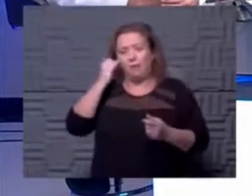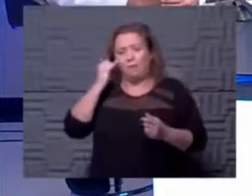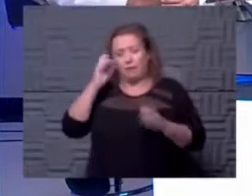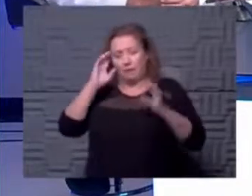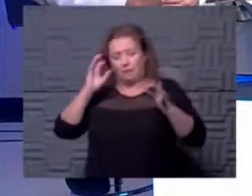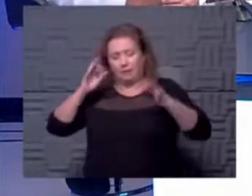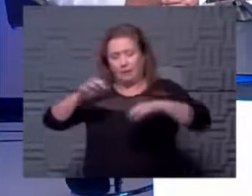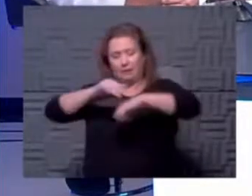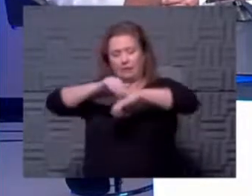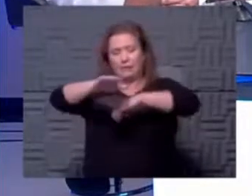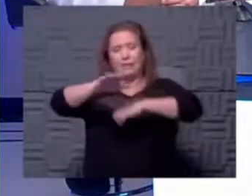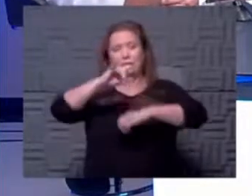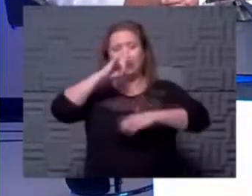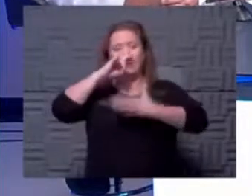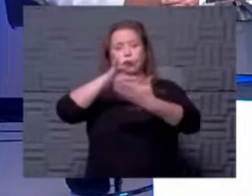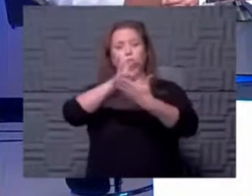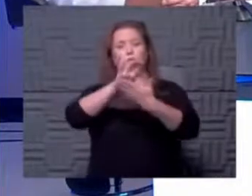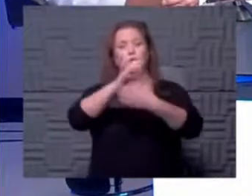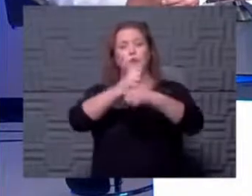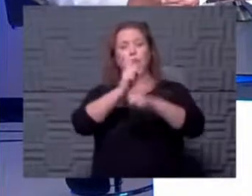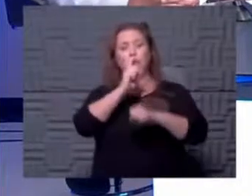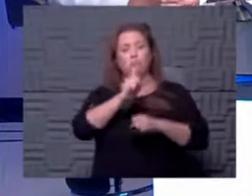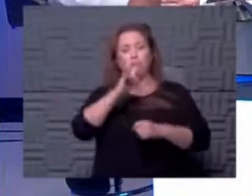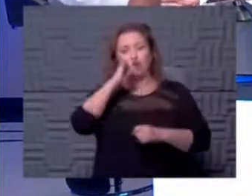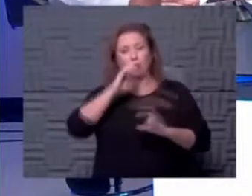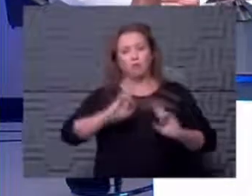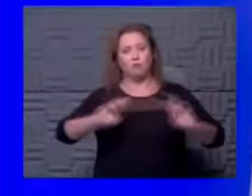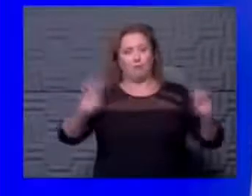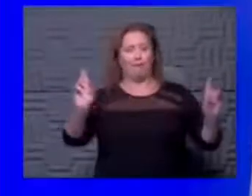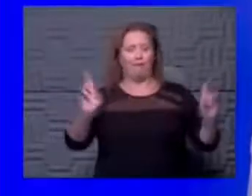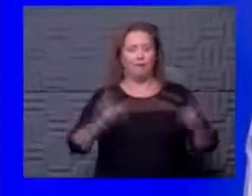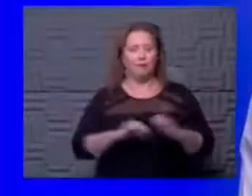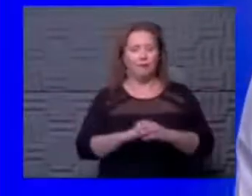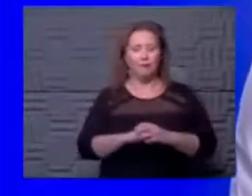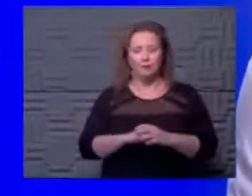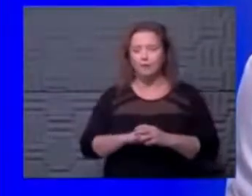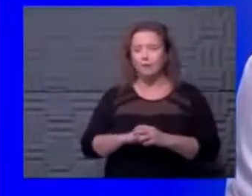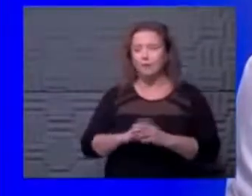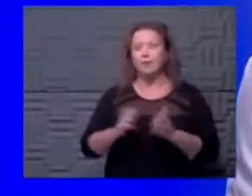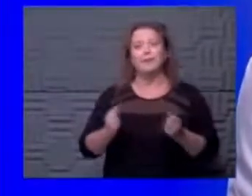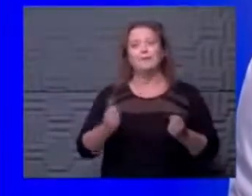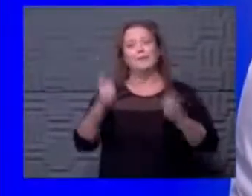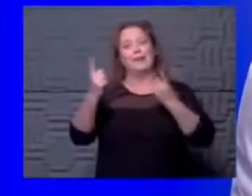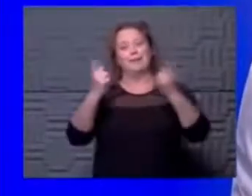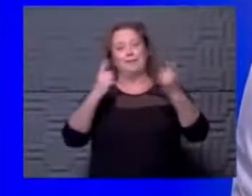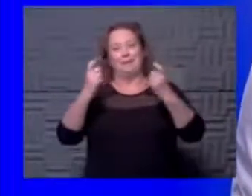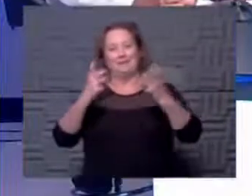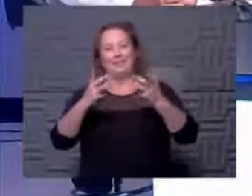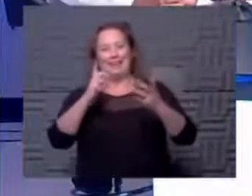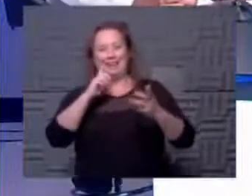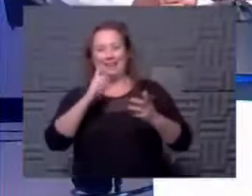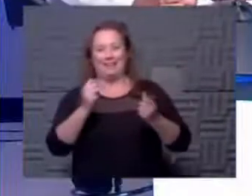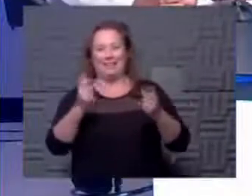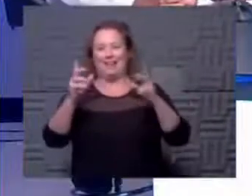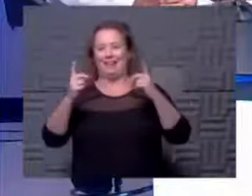send their kid to school to make sure that kid's ready to go? Yeah, so those are a lot of questions there. I know. Unpack it.